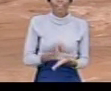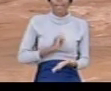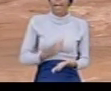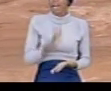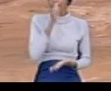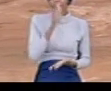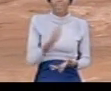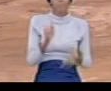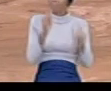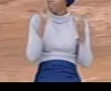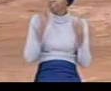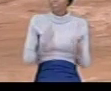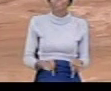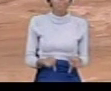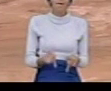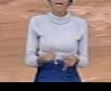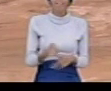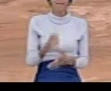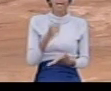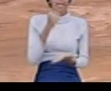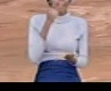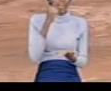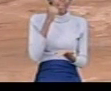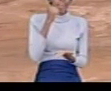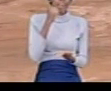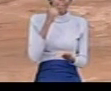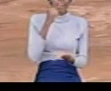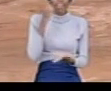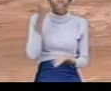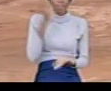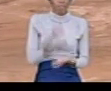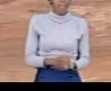amen. I am thou whosoever,